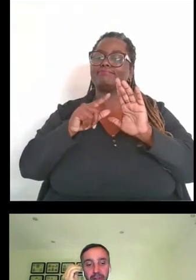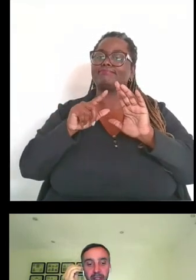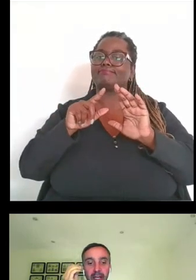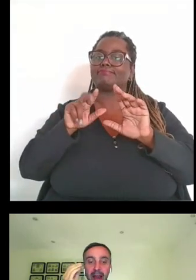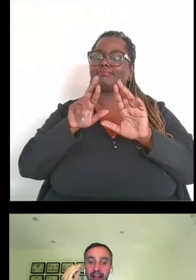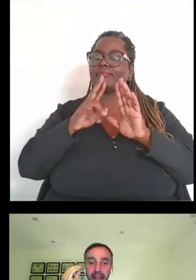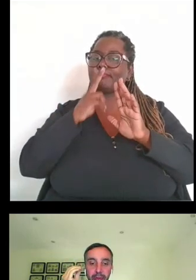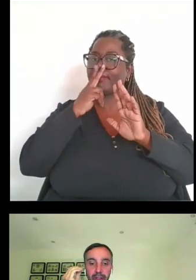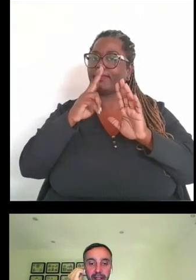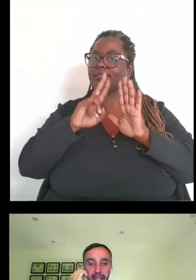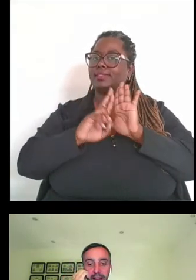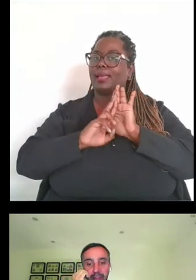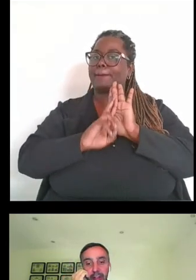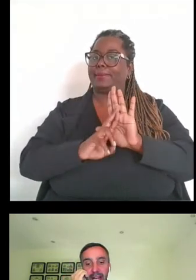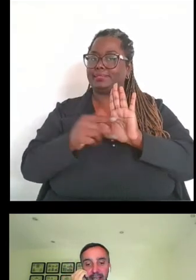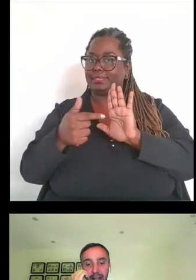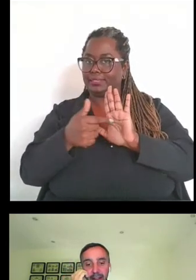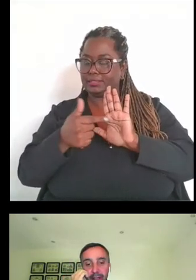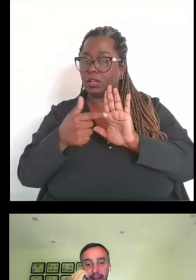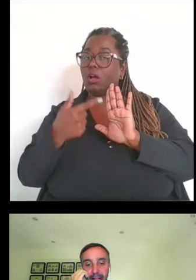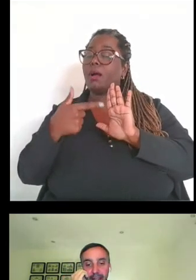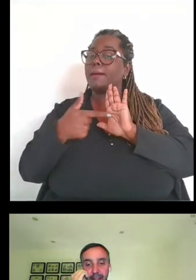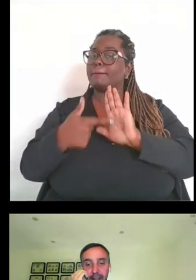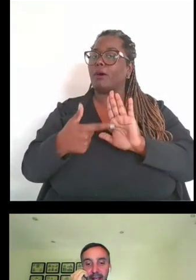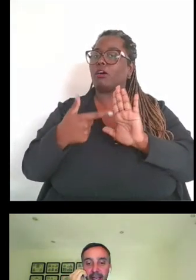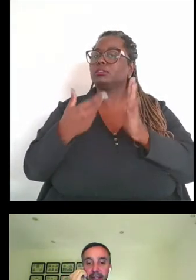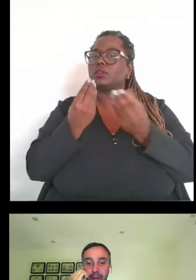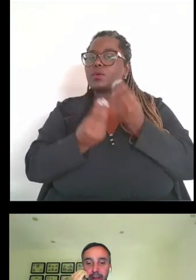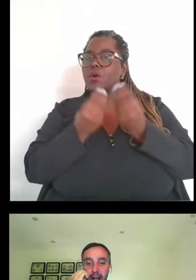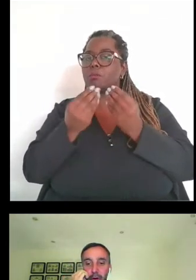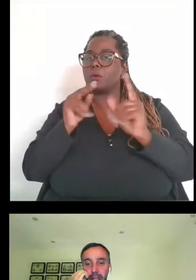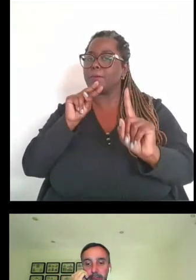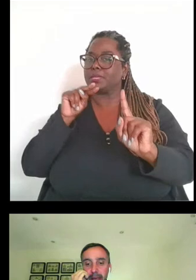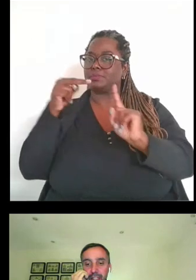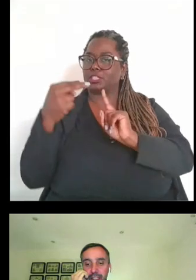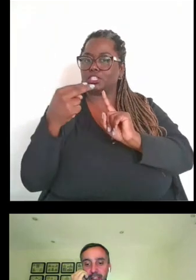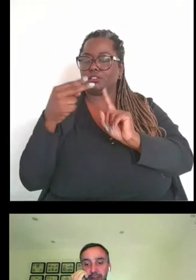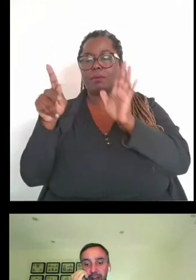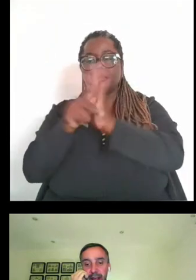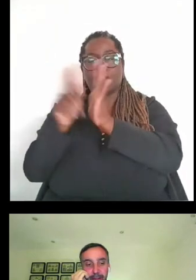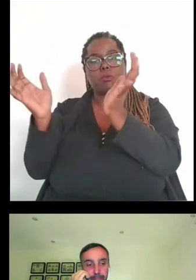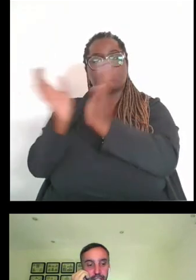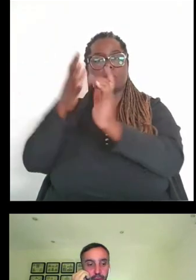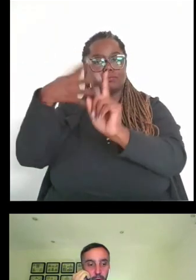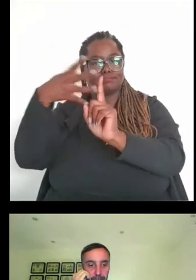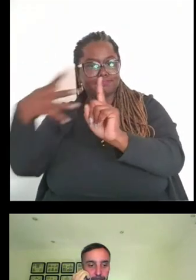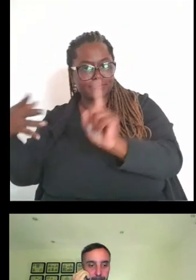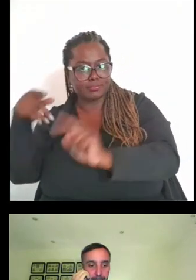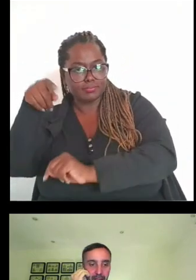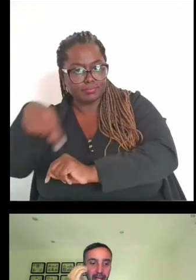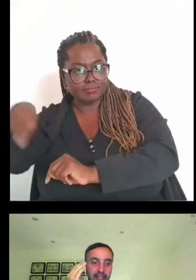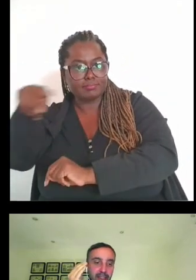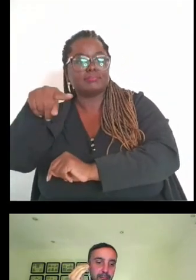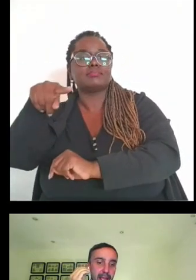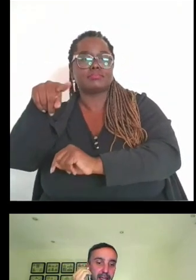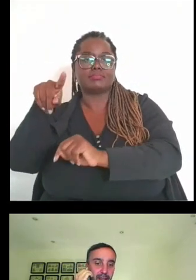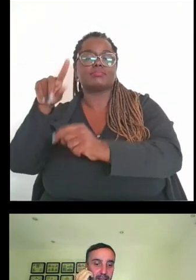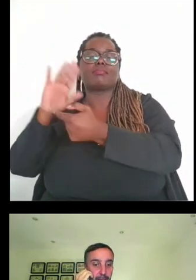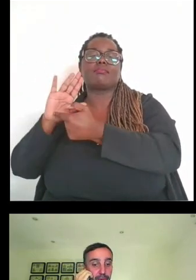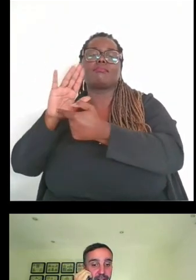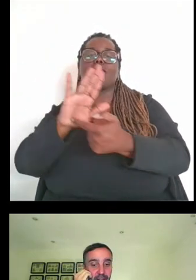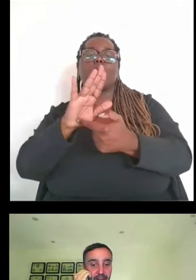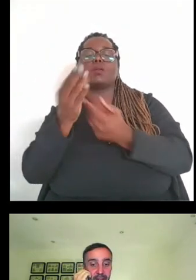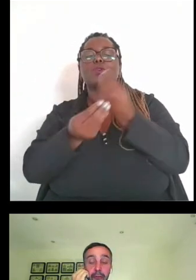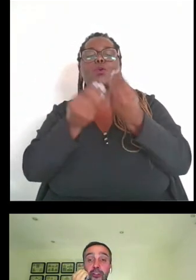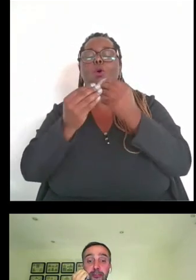IQs seriously and stood late and translated it into its own imaginative exhibition world thus